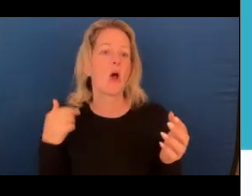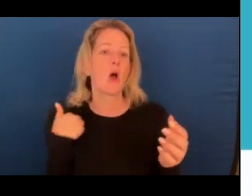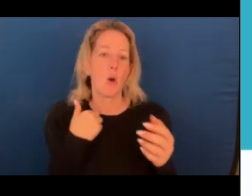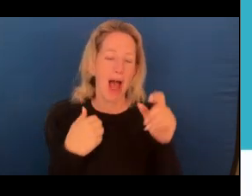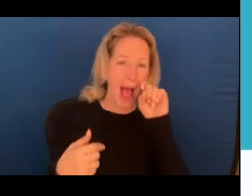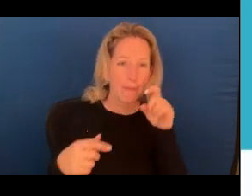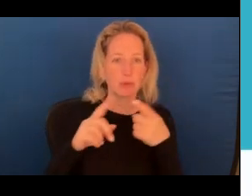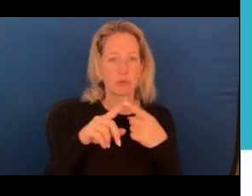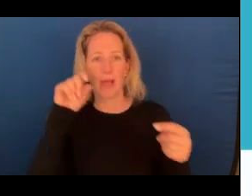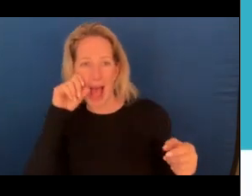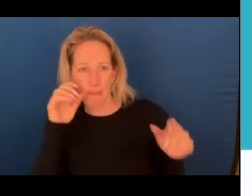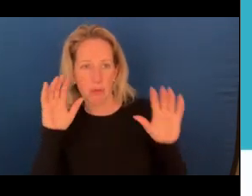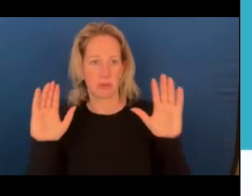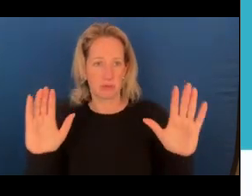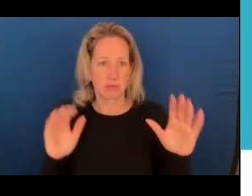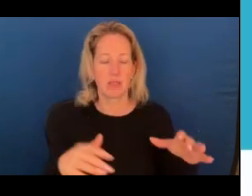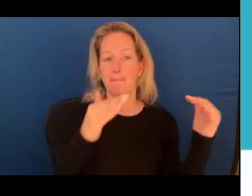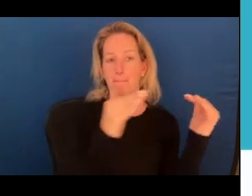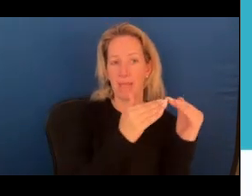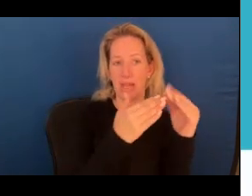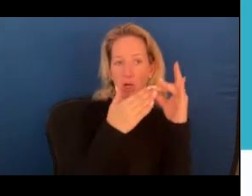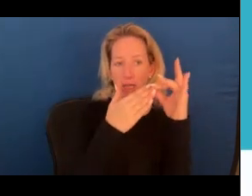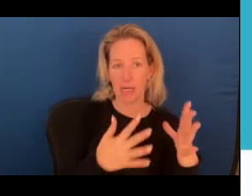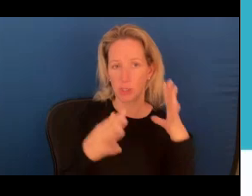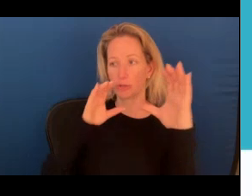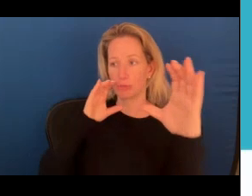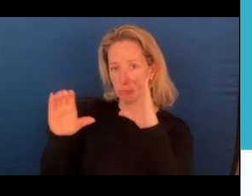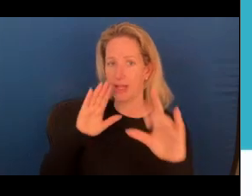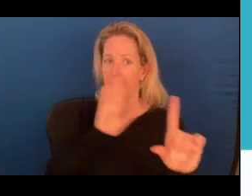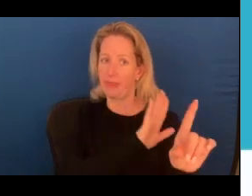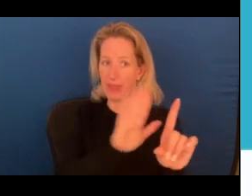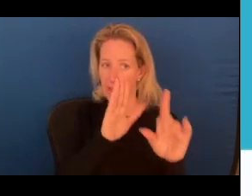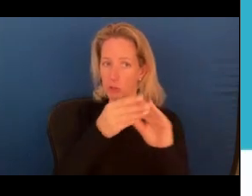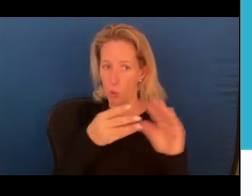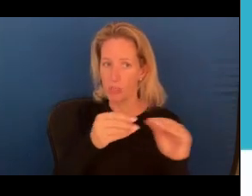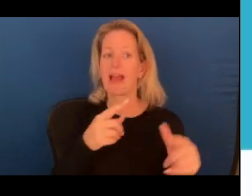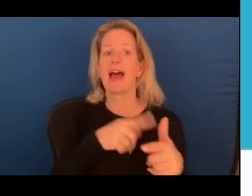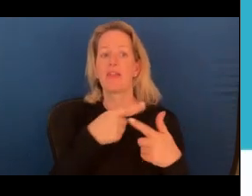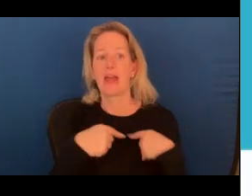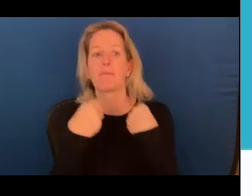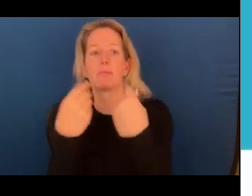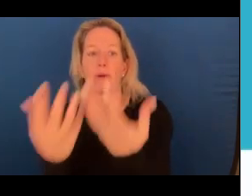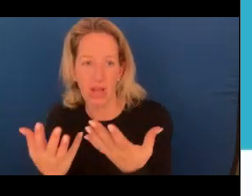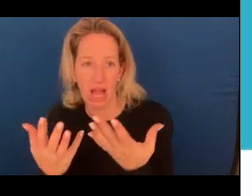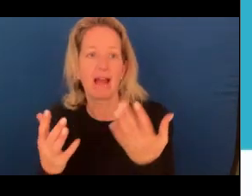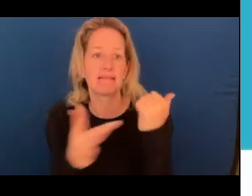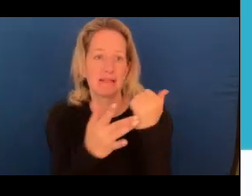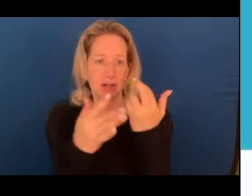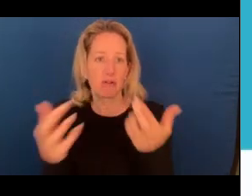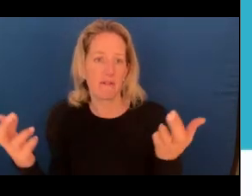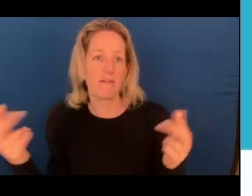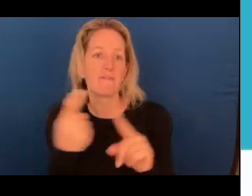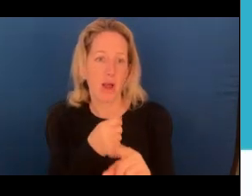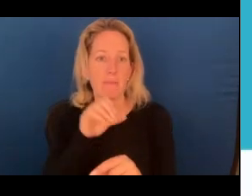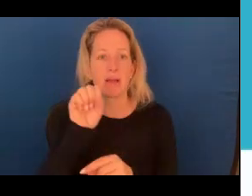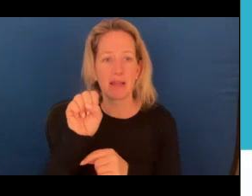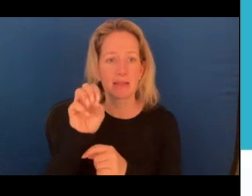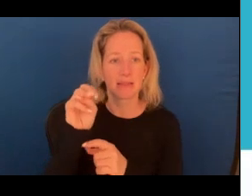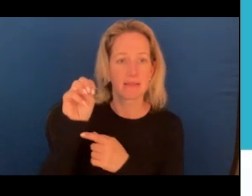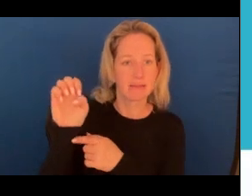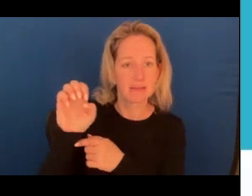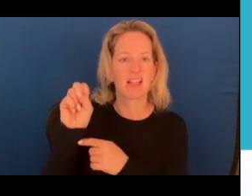leaders communicating their stories and then providing the technical resources from the subject matter experts that help them make